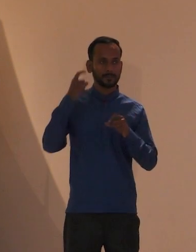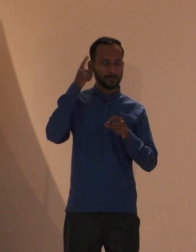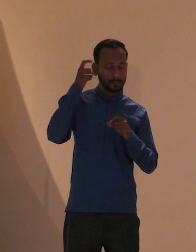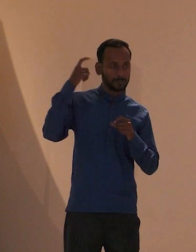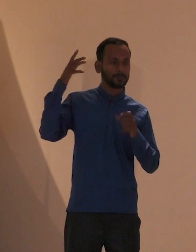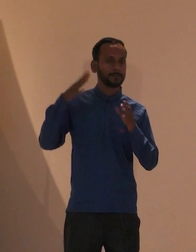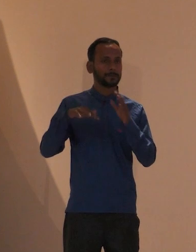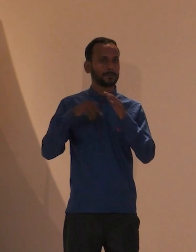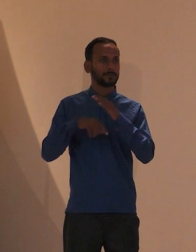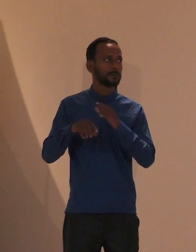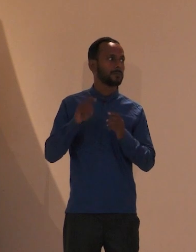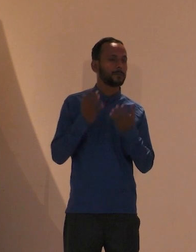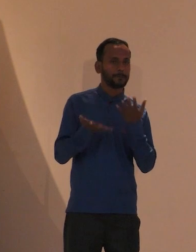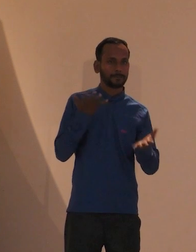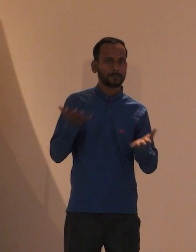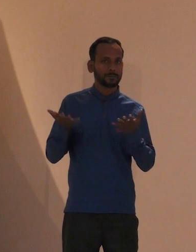will materialize.